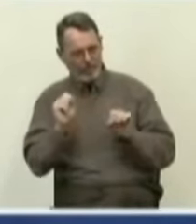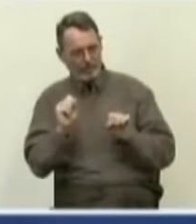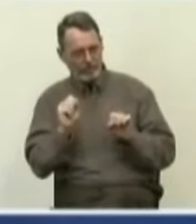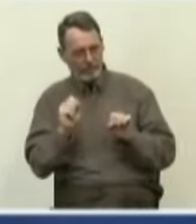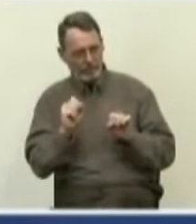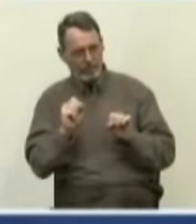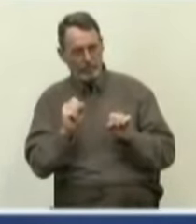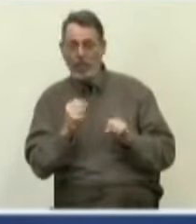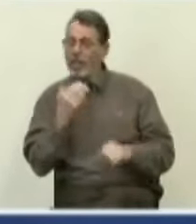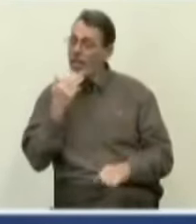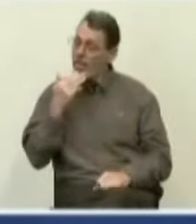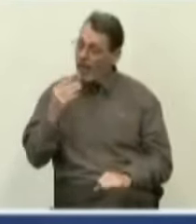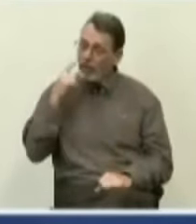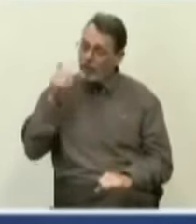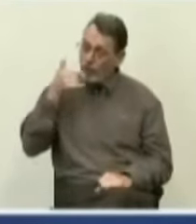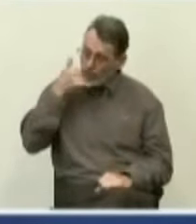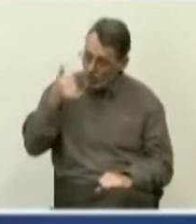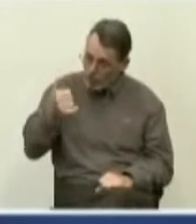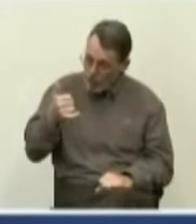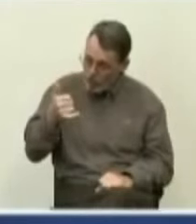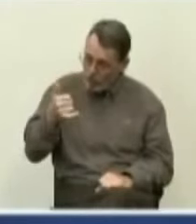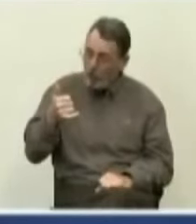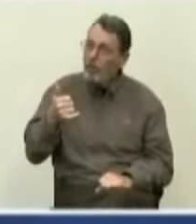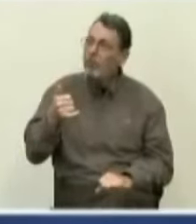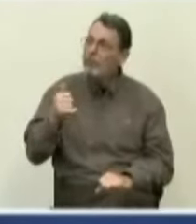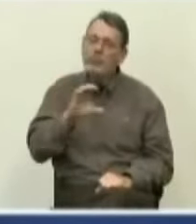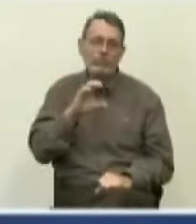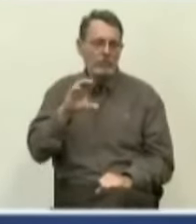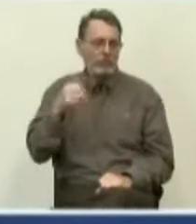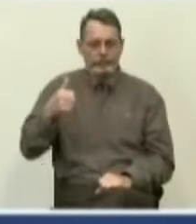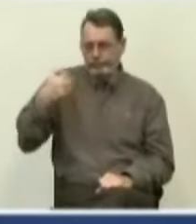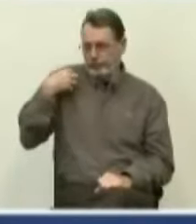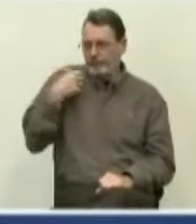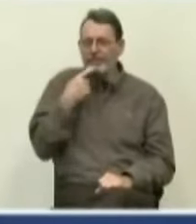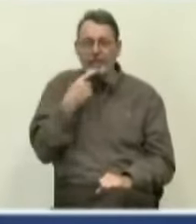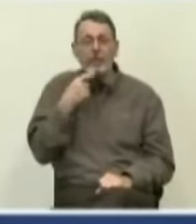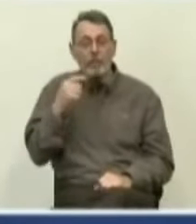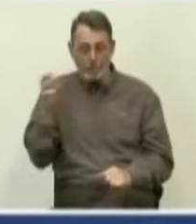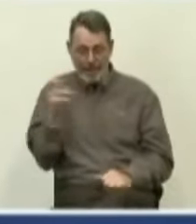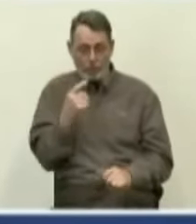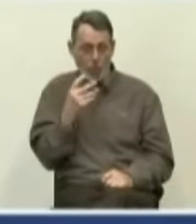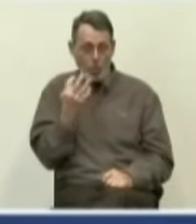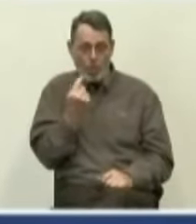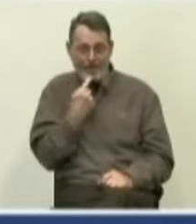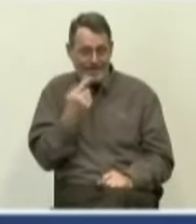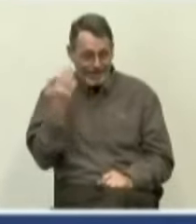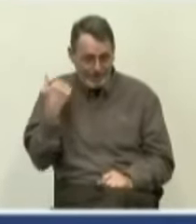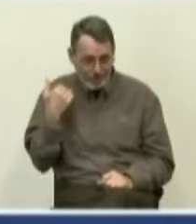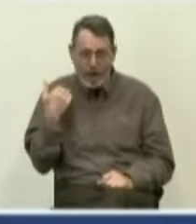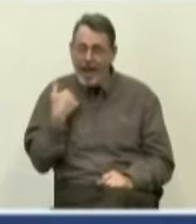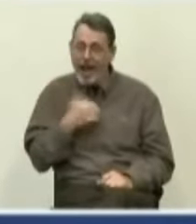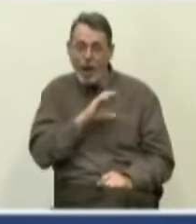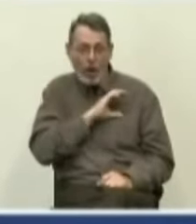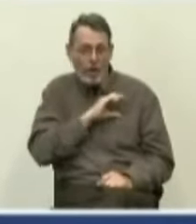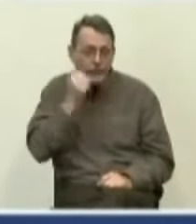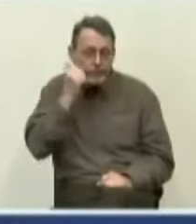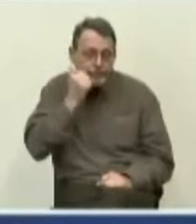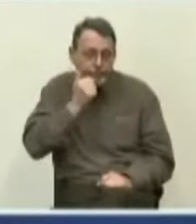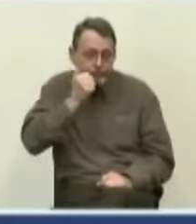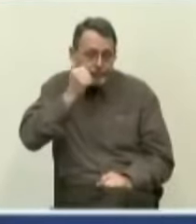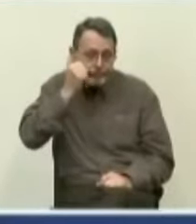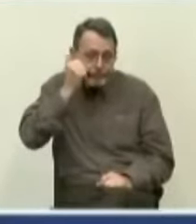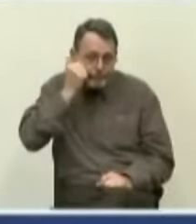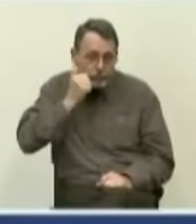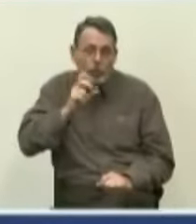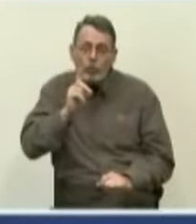For your call. And again, going back to what I said earlier, our officers day in and day out